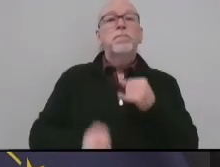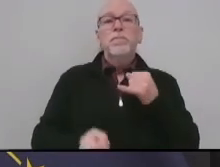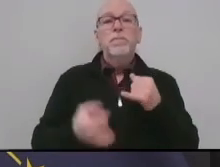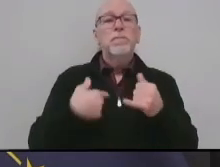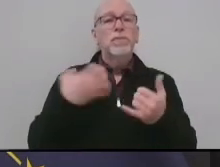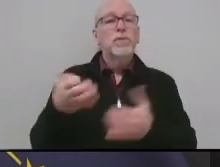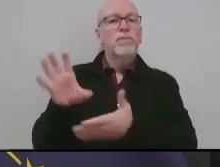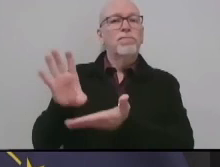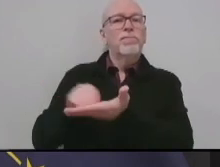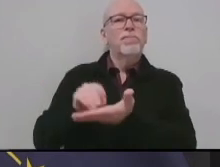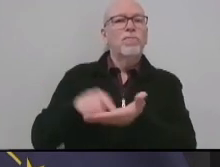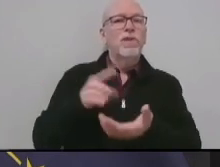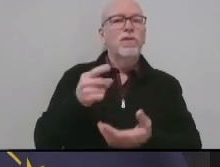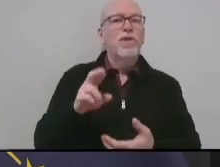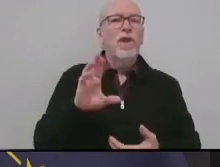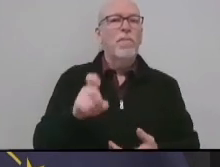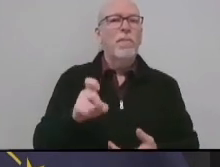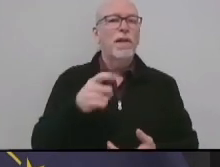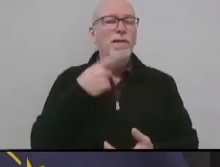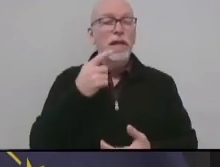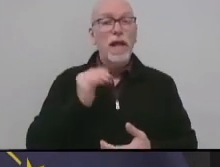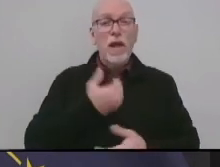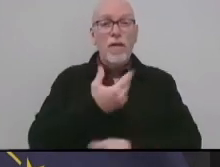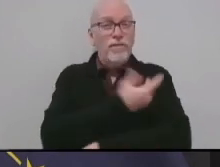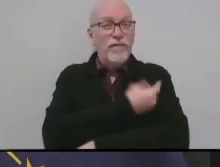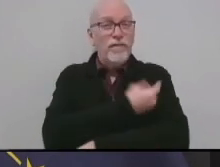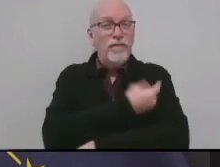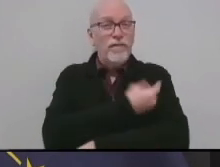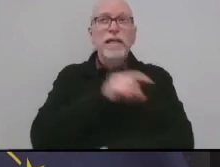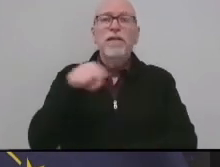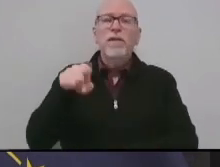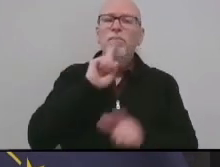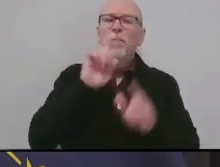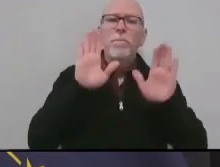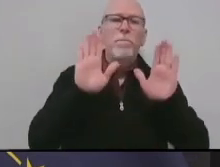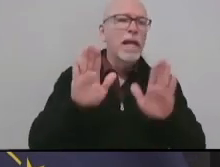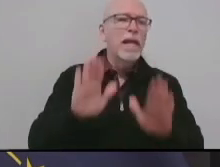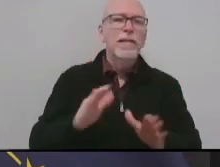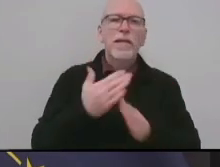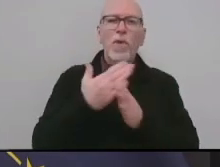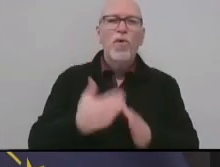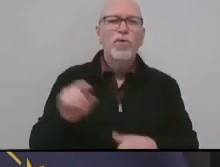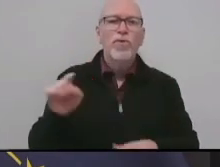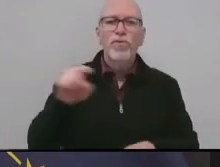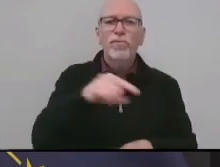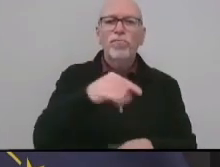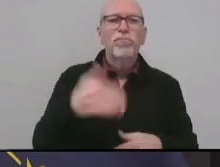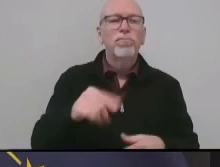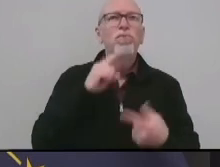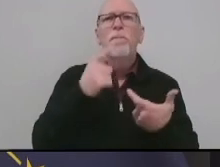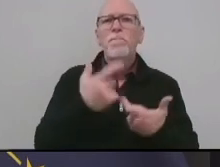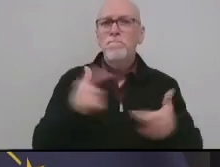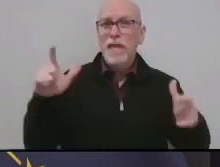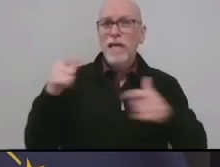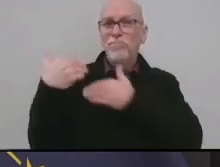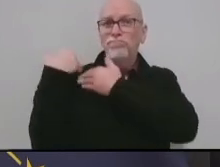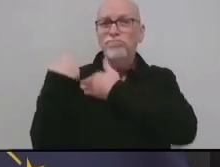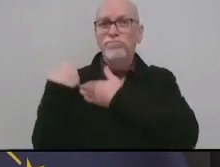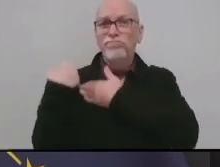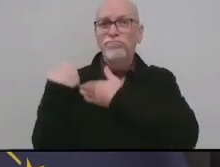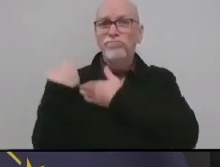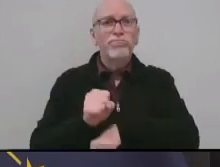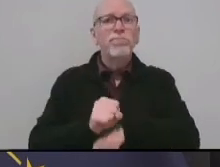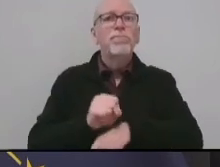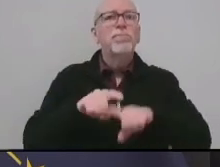said. Our vaccine clinics have been amazing partners. This is a tremendous undertaking, but is likely the most important thing